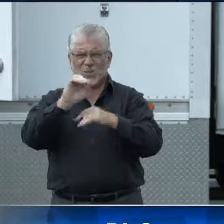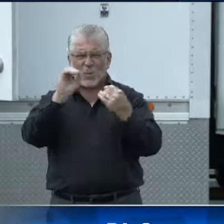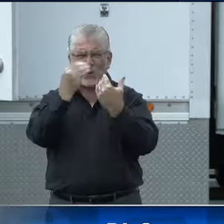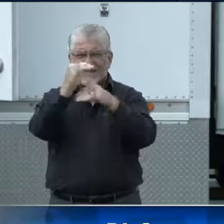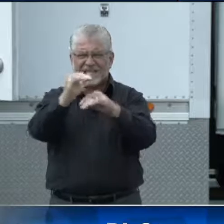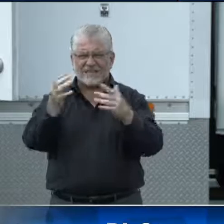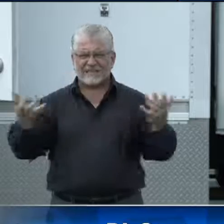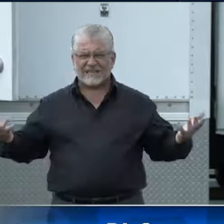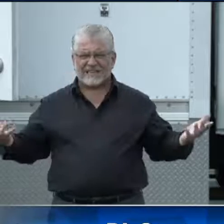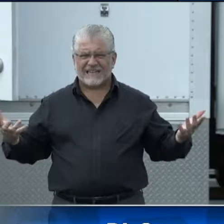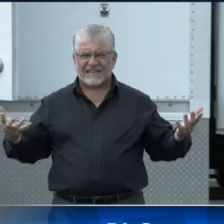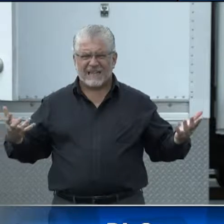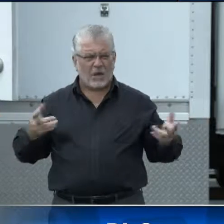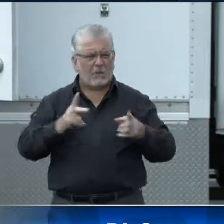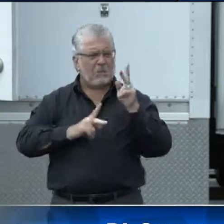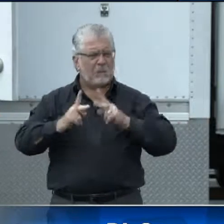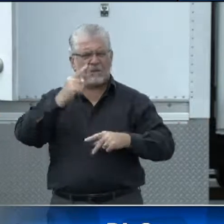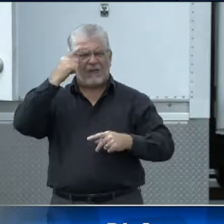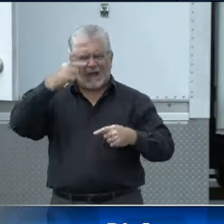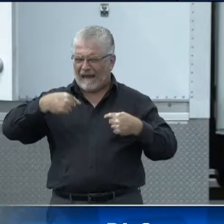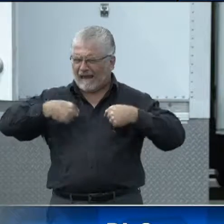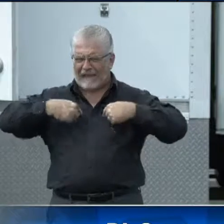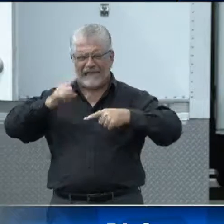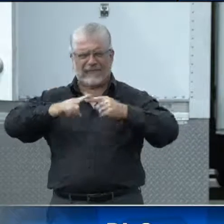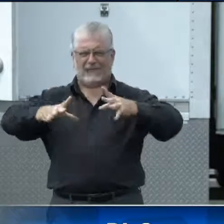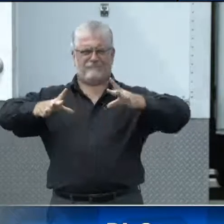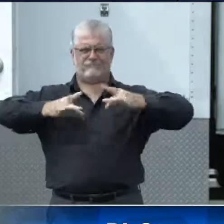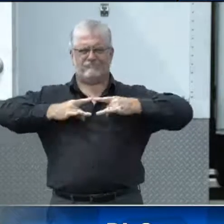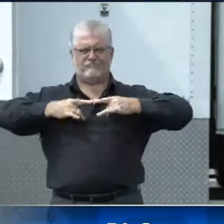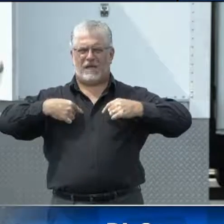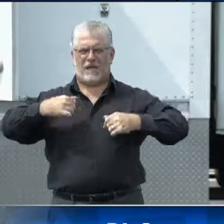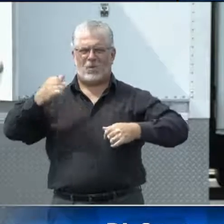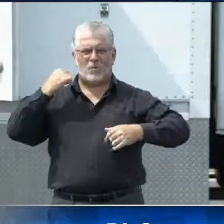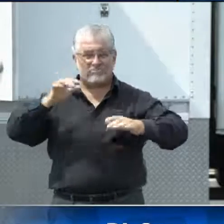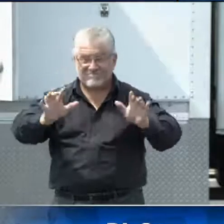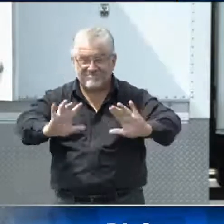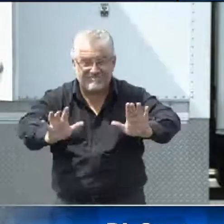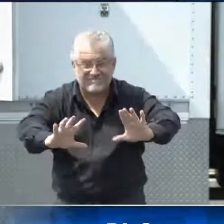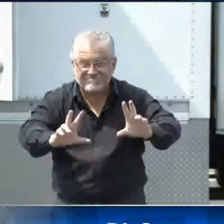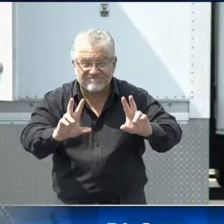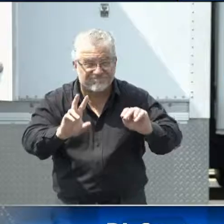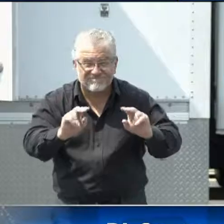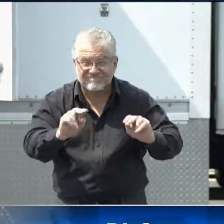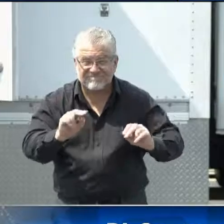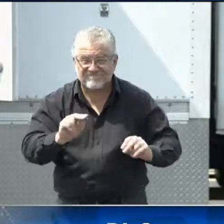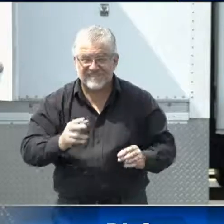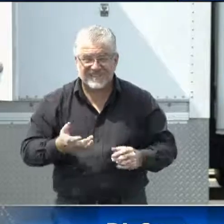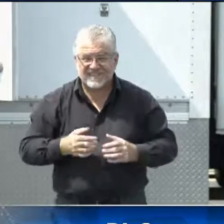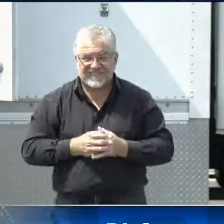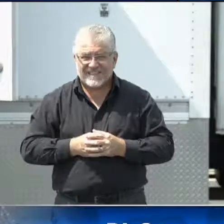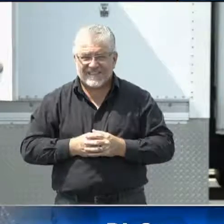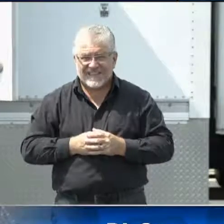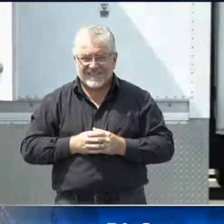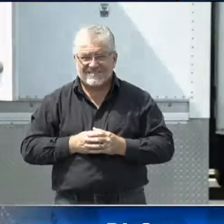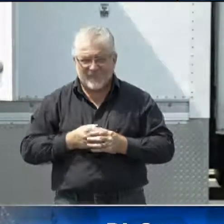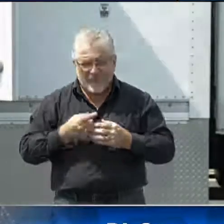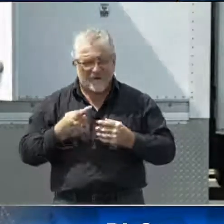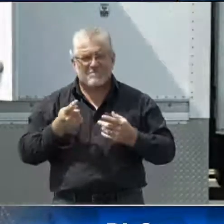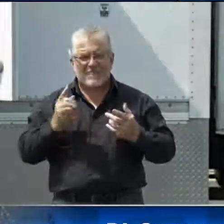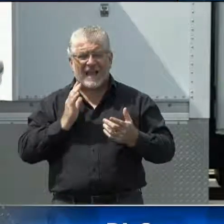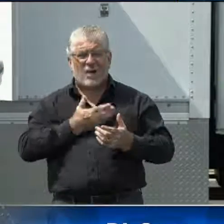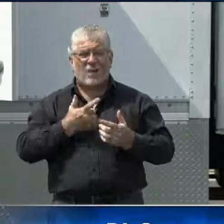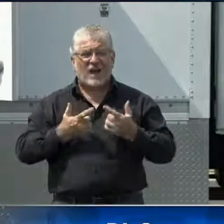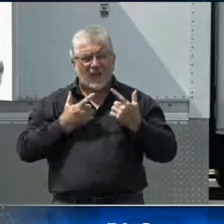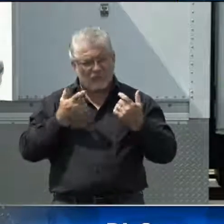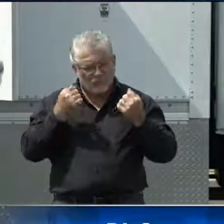I like to call our new normal. So it's really about moving forward with life while applying physical social distancing and truly